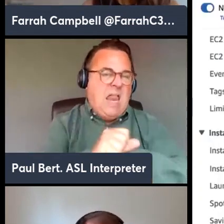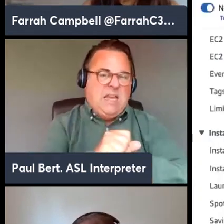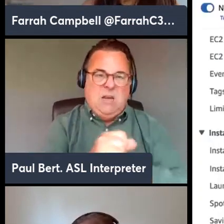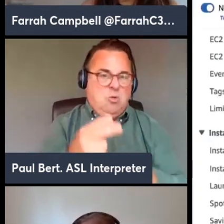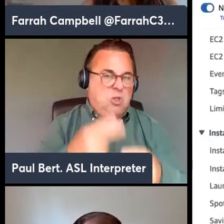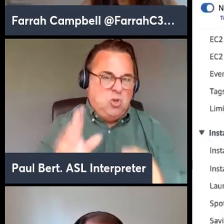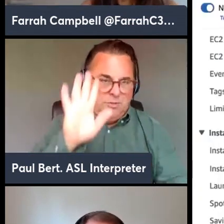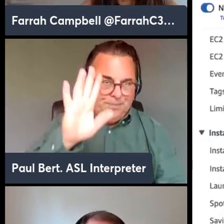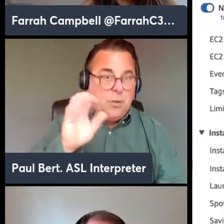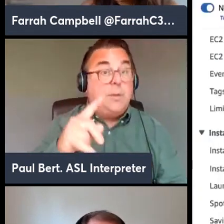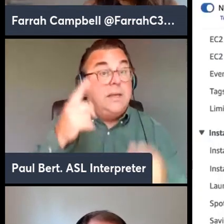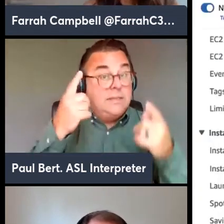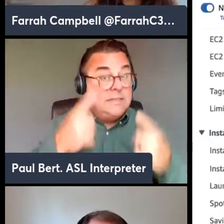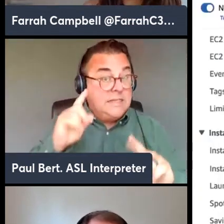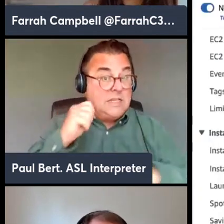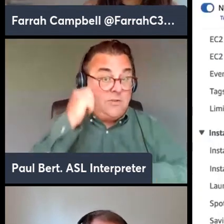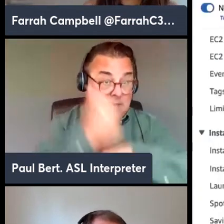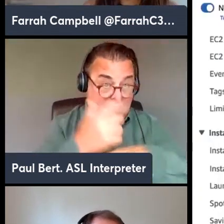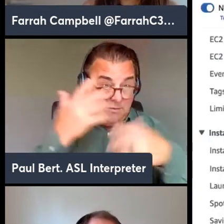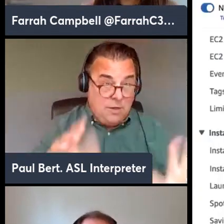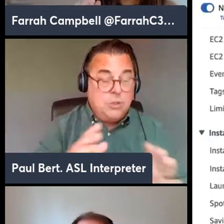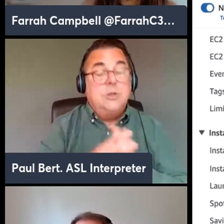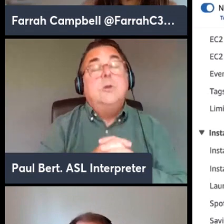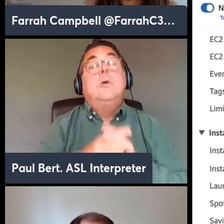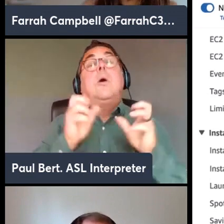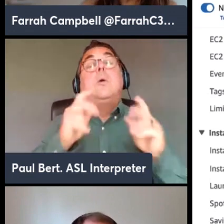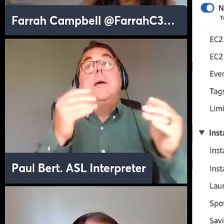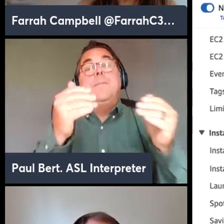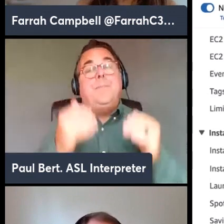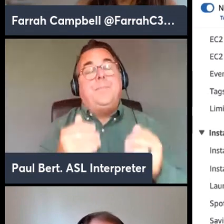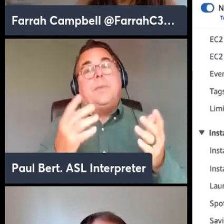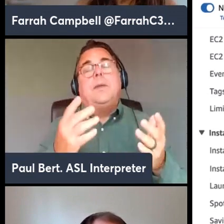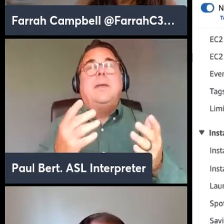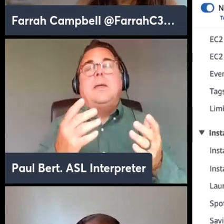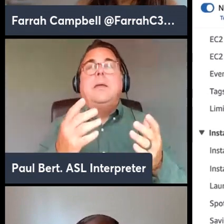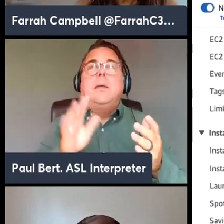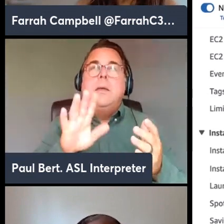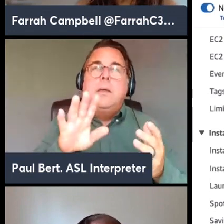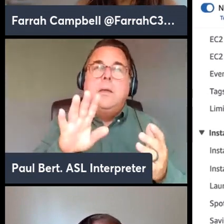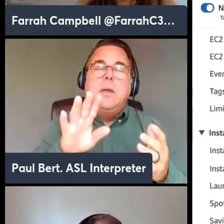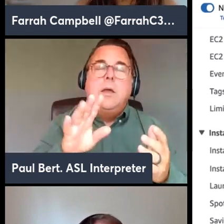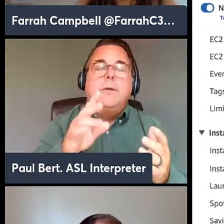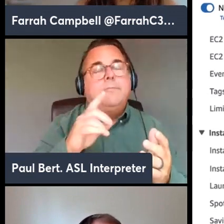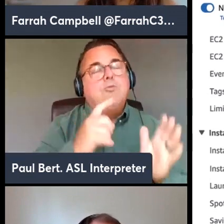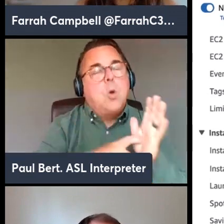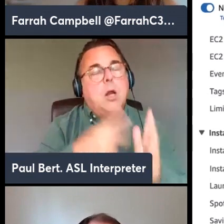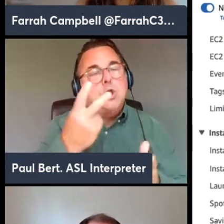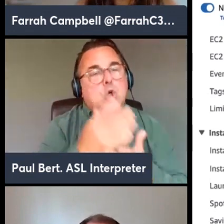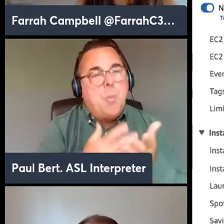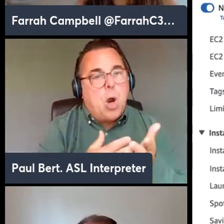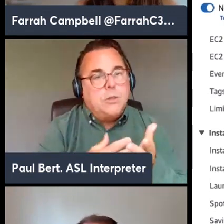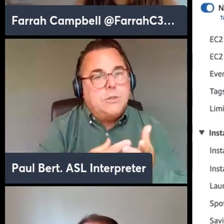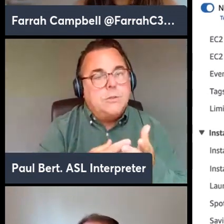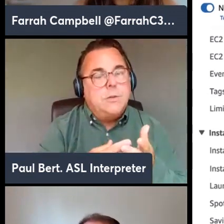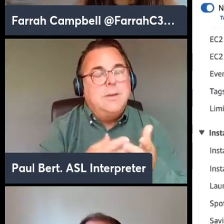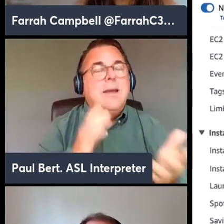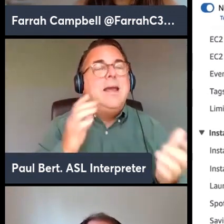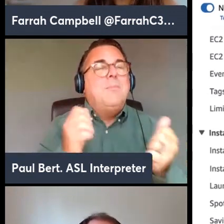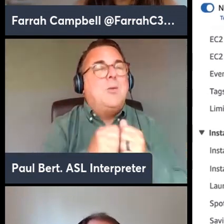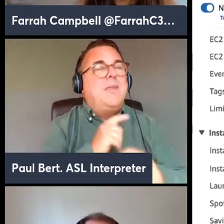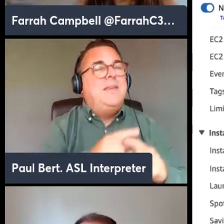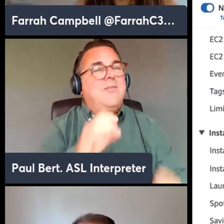quick. All right, successfully allocated it. Hey, there we go. Now this is a bit of a two-step process if compared to other